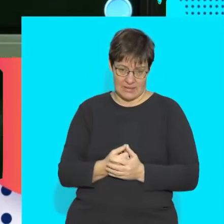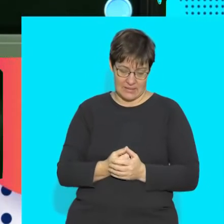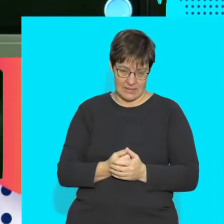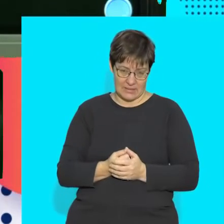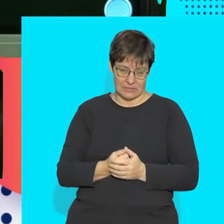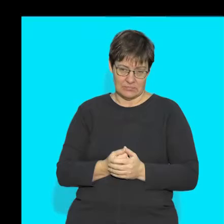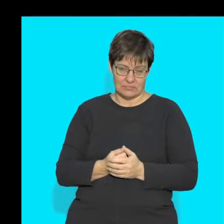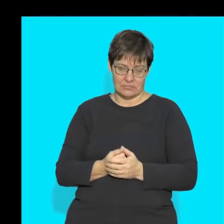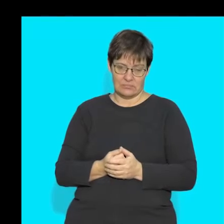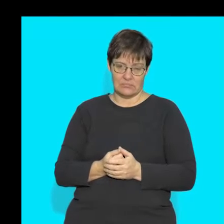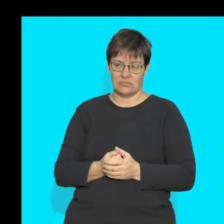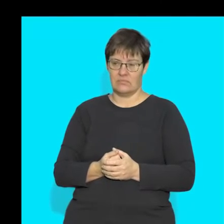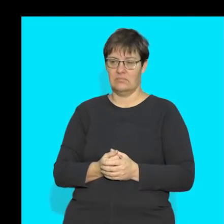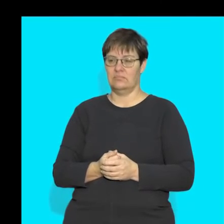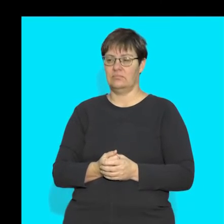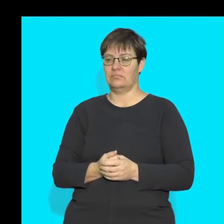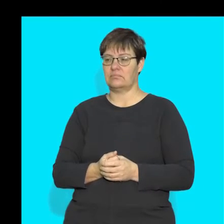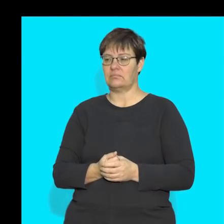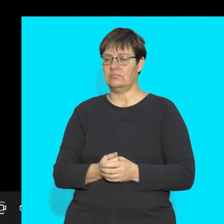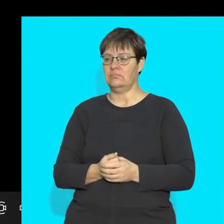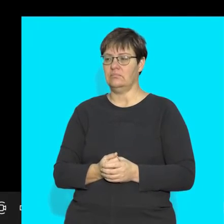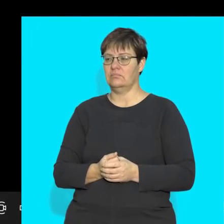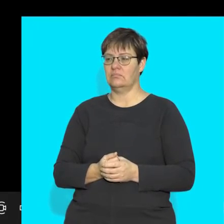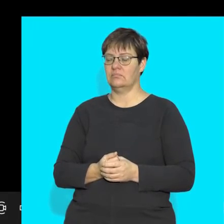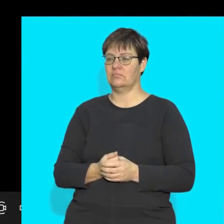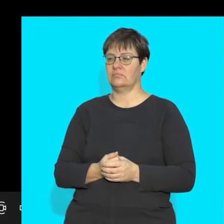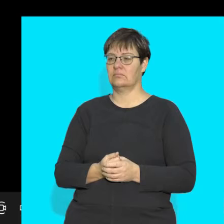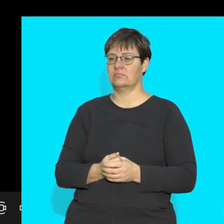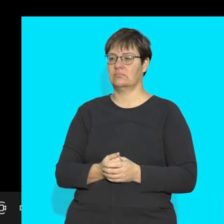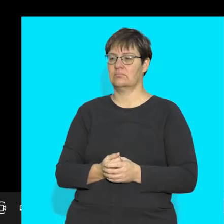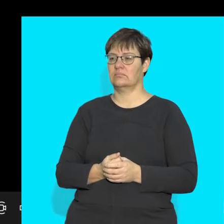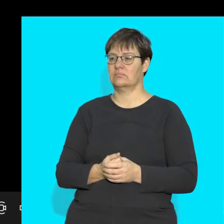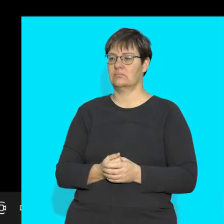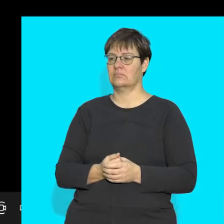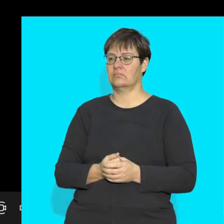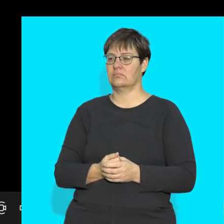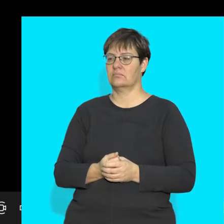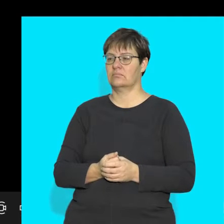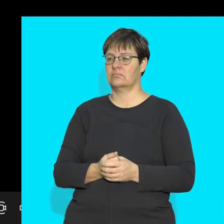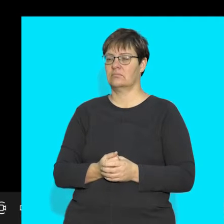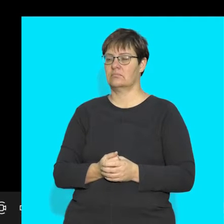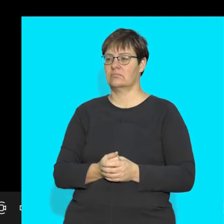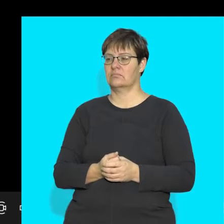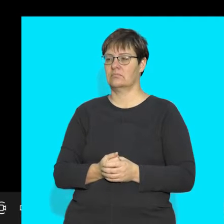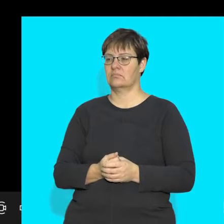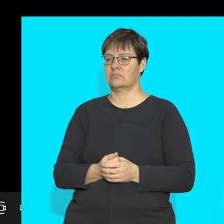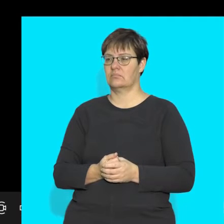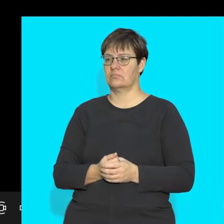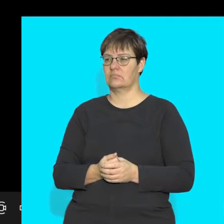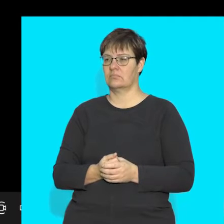use our calculators for this. So we get our calculator out, and we're going to